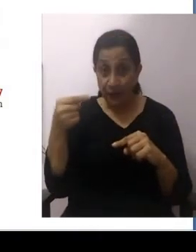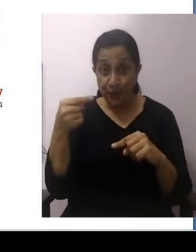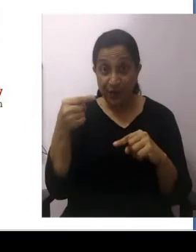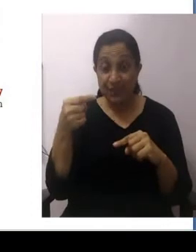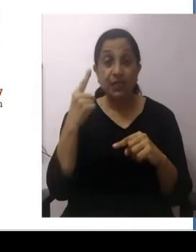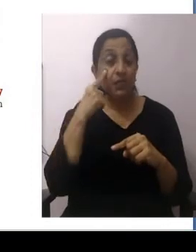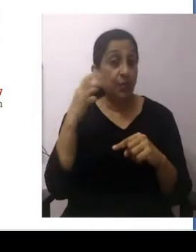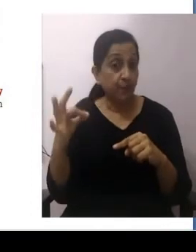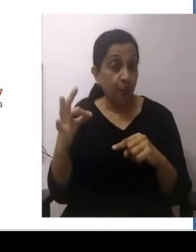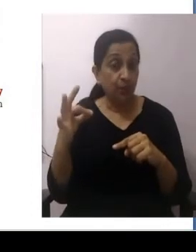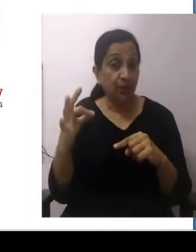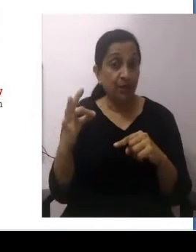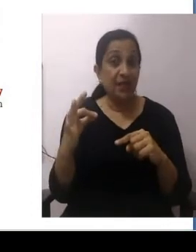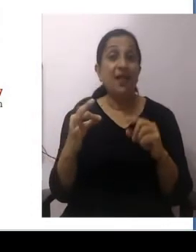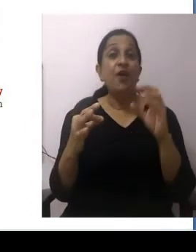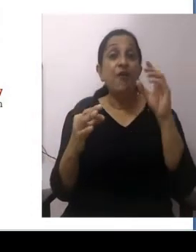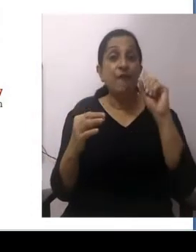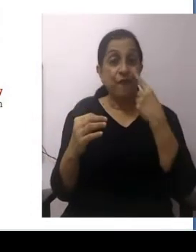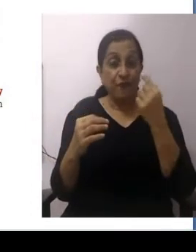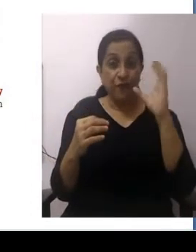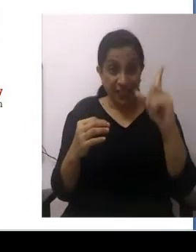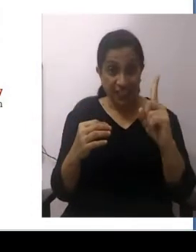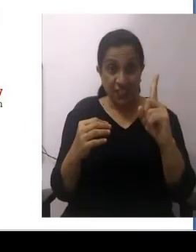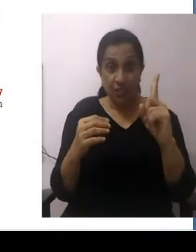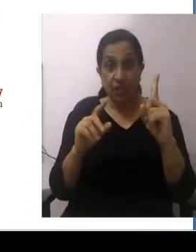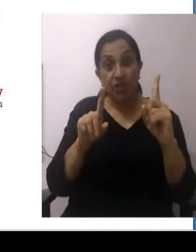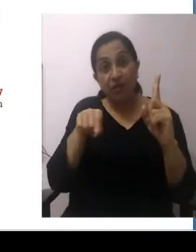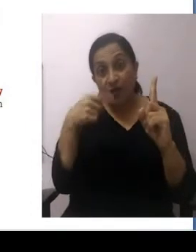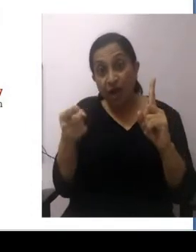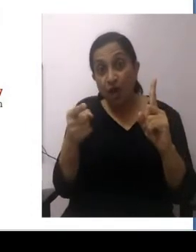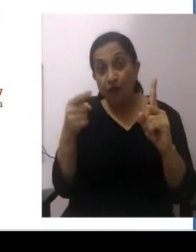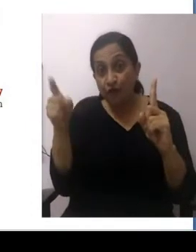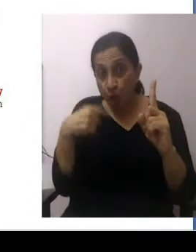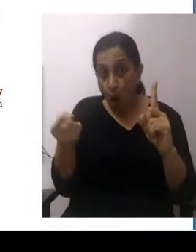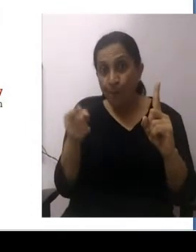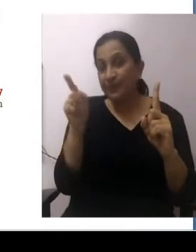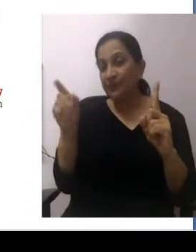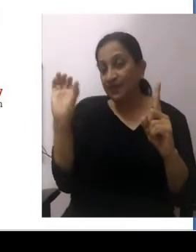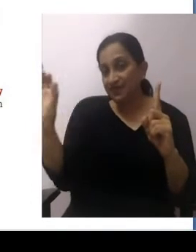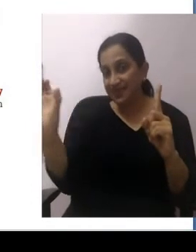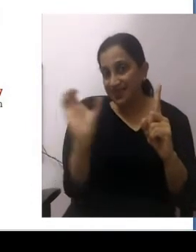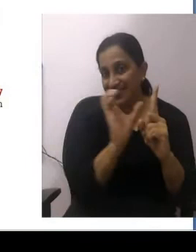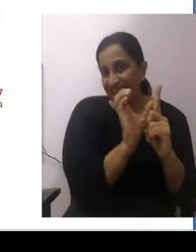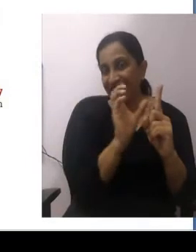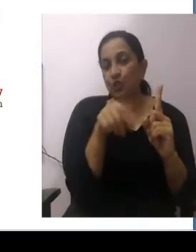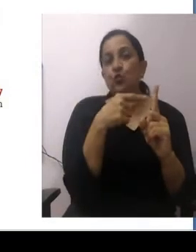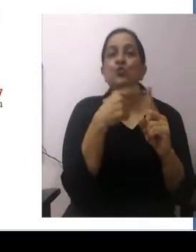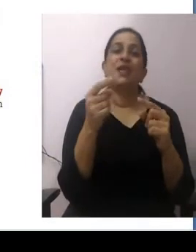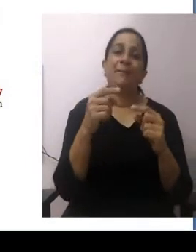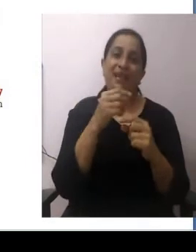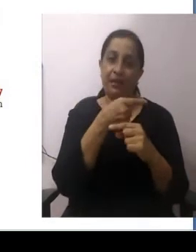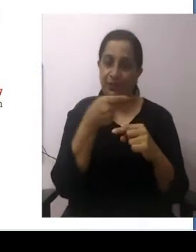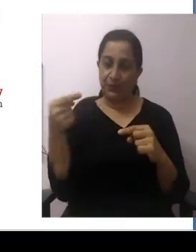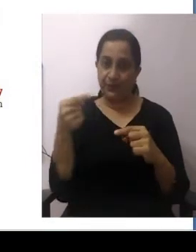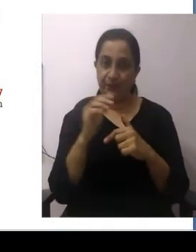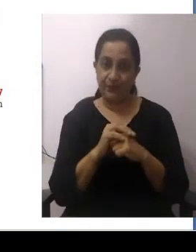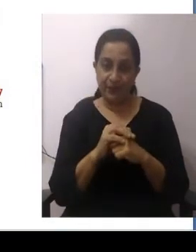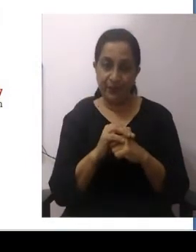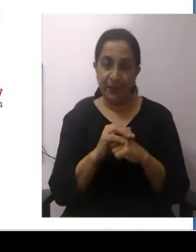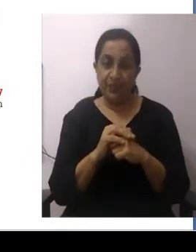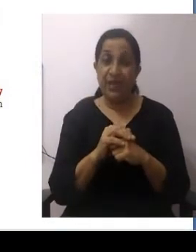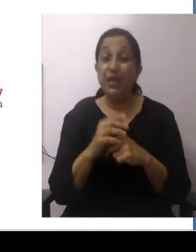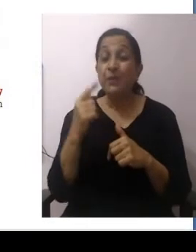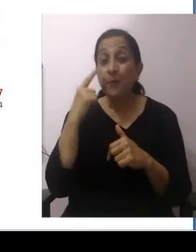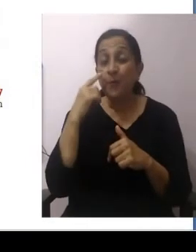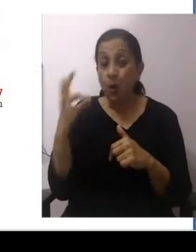the second matrix element from the first. Corresponding elements you have to subtract. Only take care, you